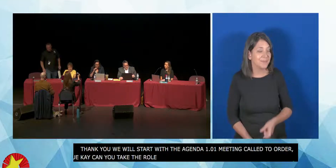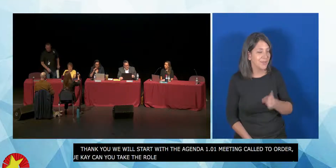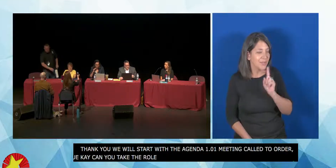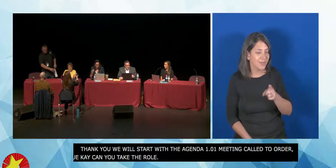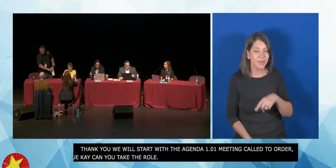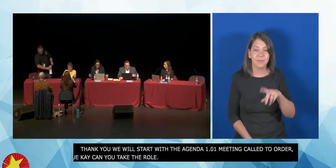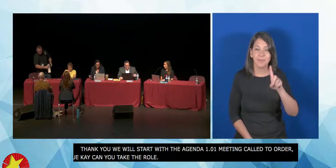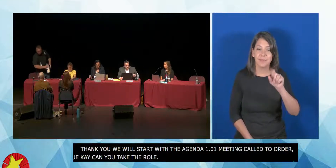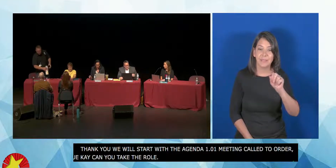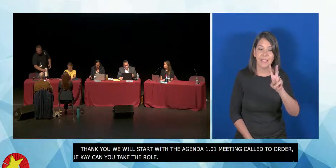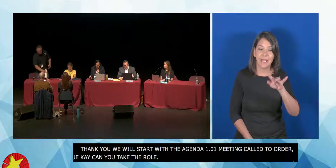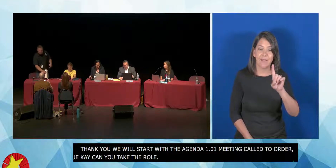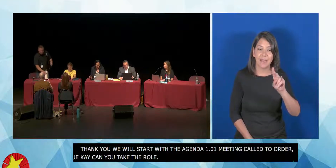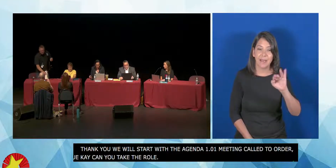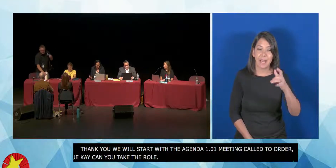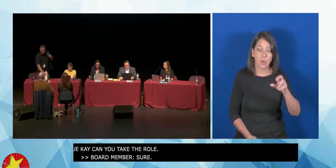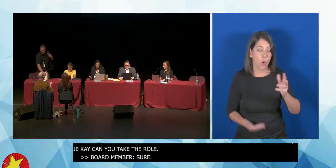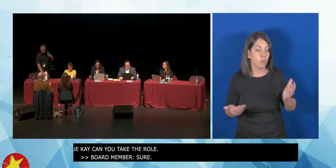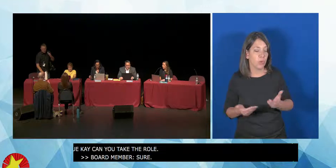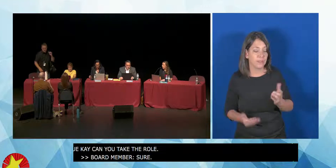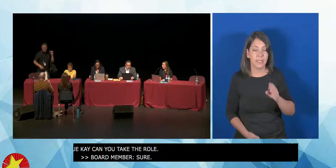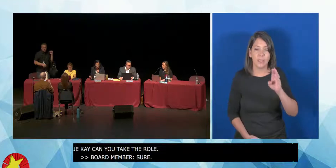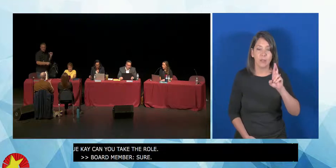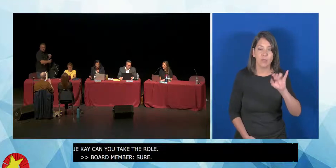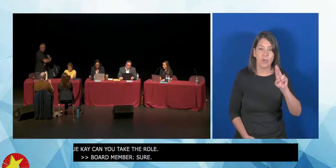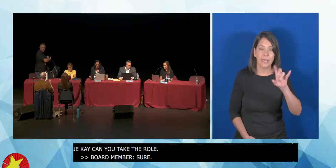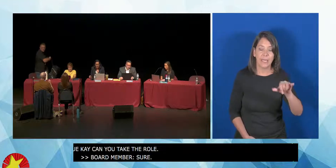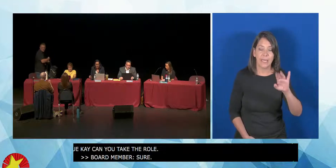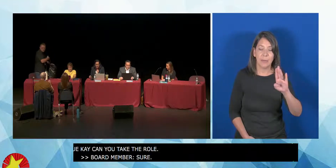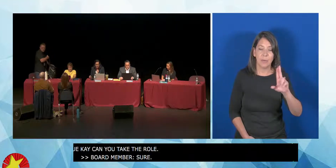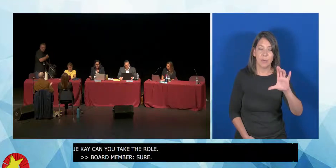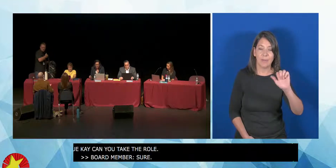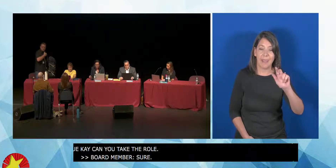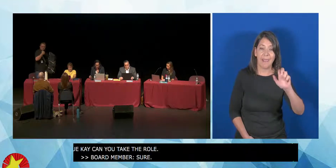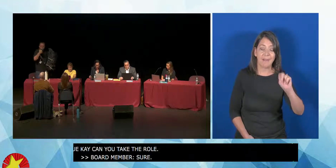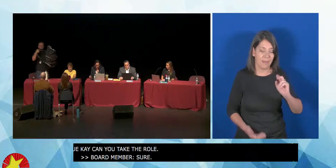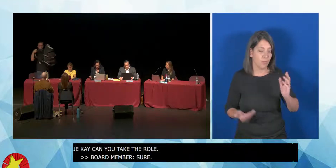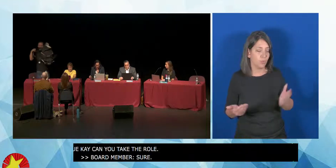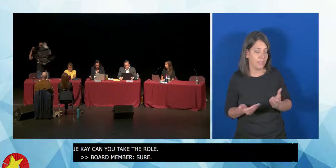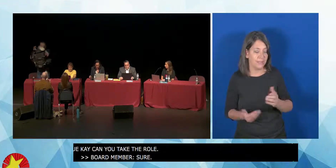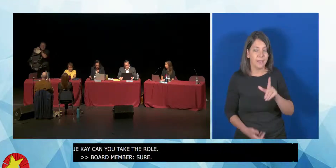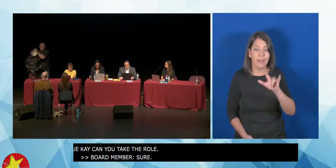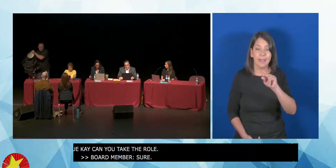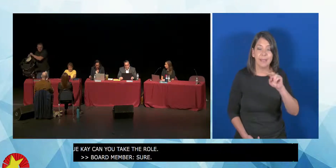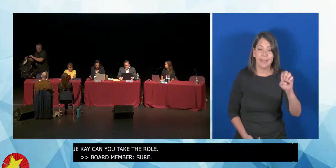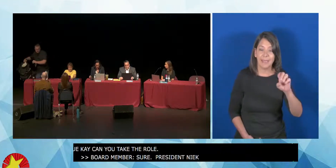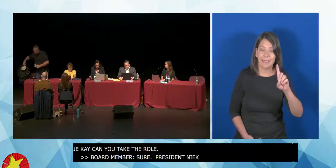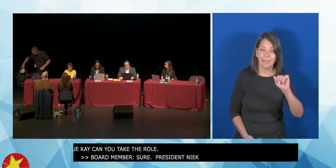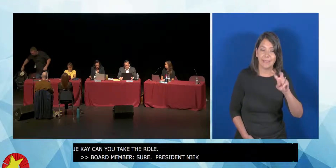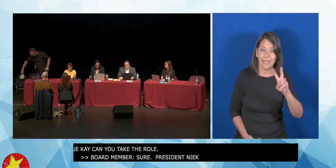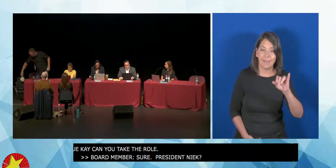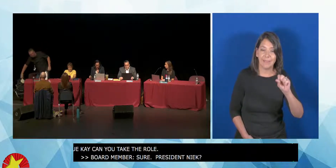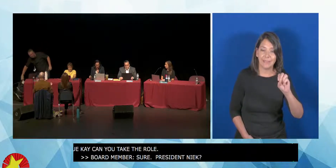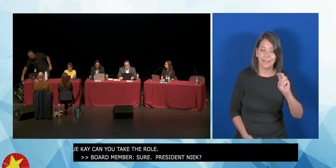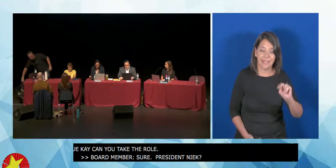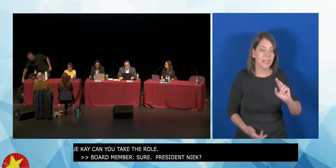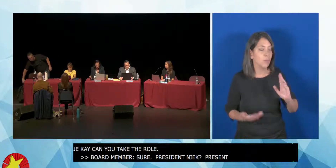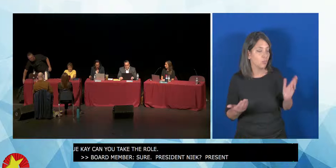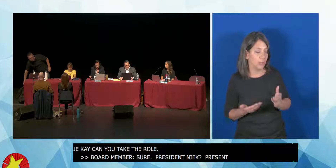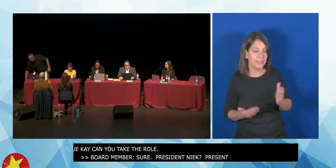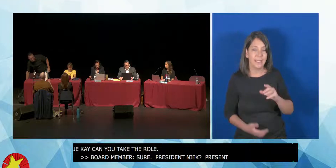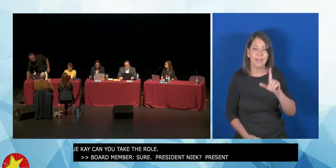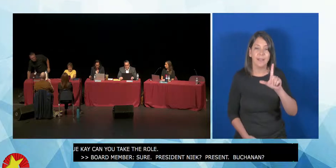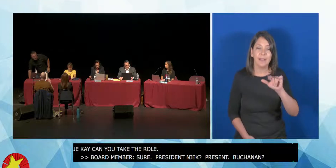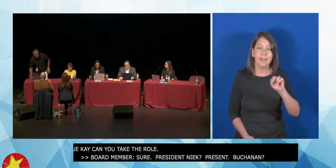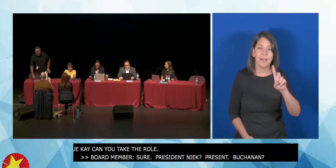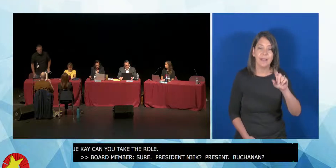David Nigro. Present. Brittany Buchanan. Present. Lynn Davison. Present. Linda